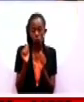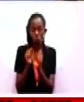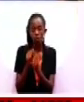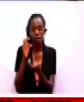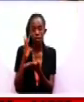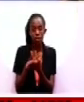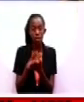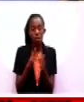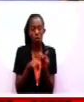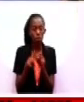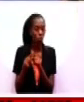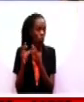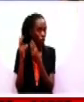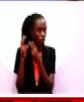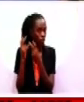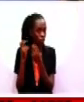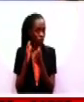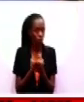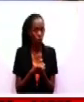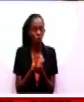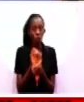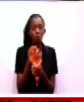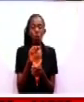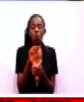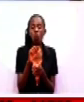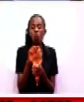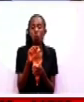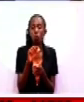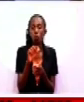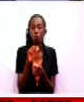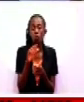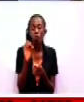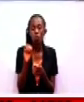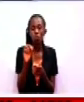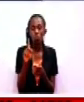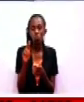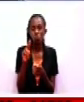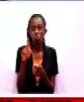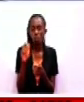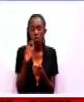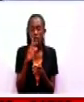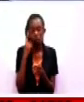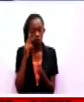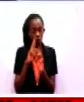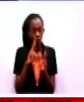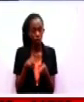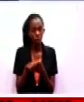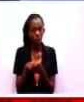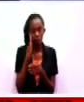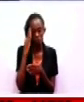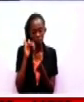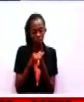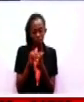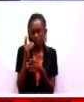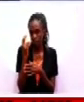I've also listened to Mr UTA for the respondent I've noted that the